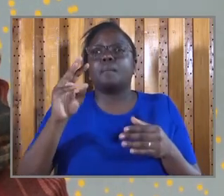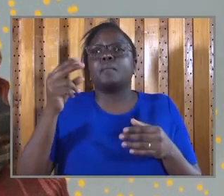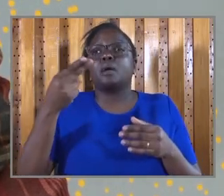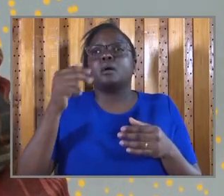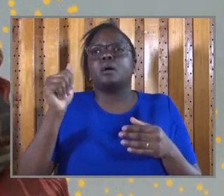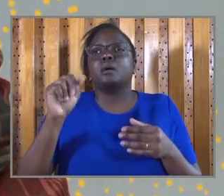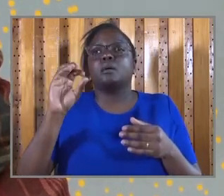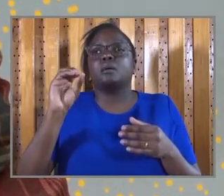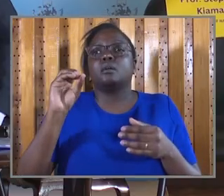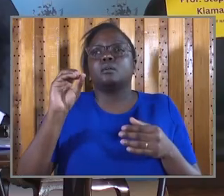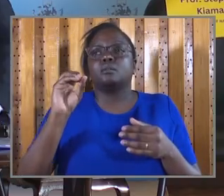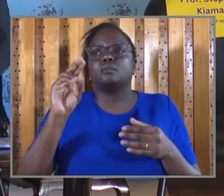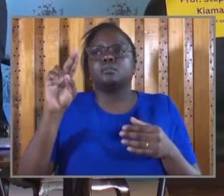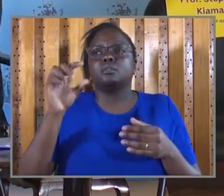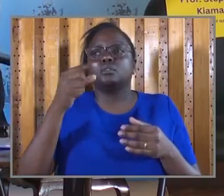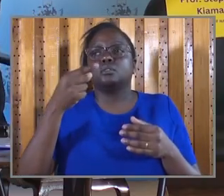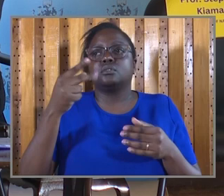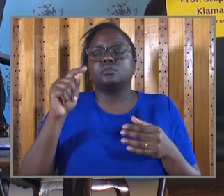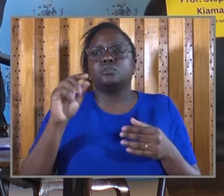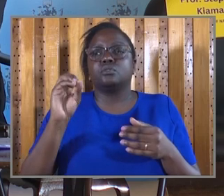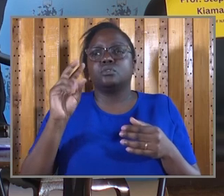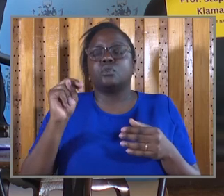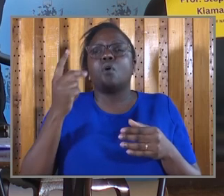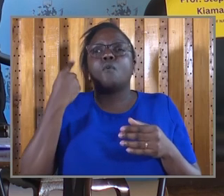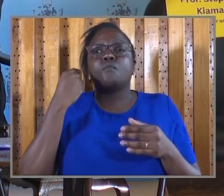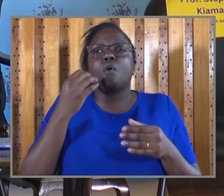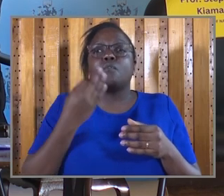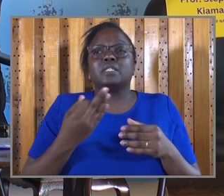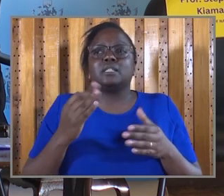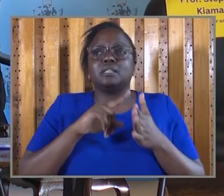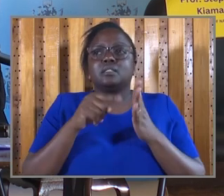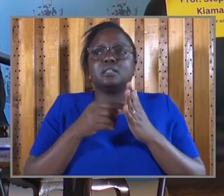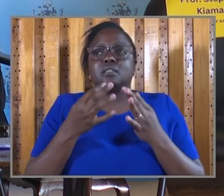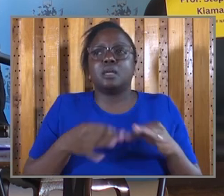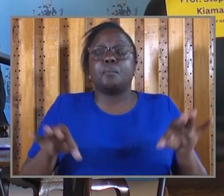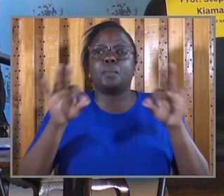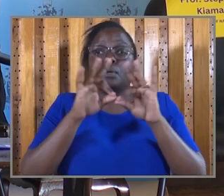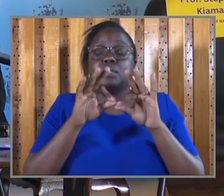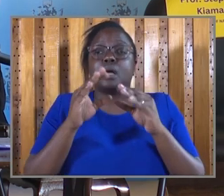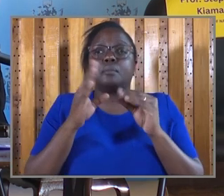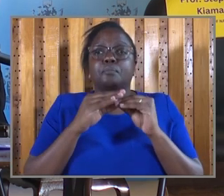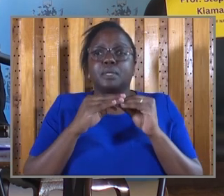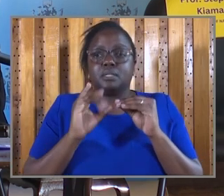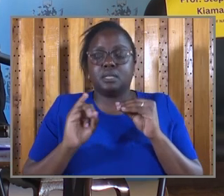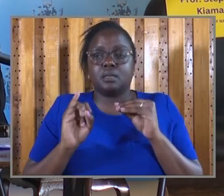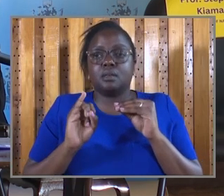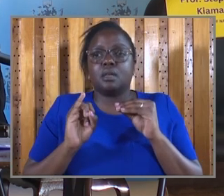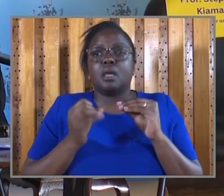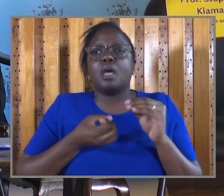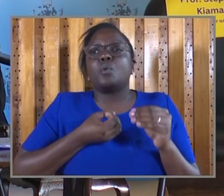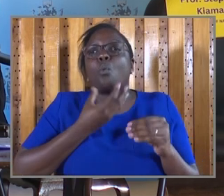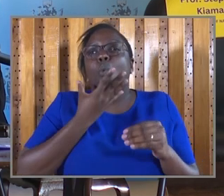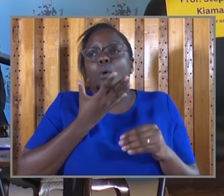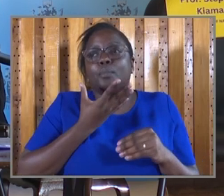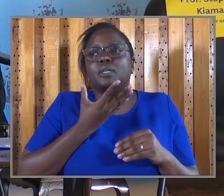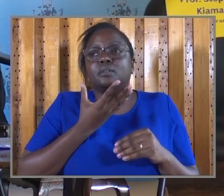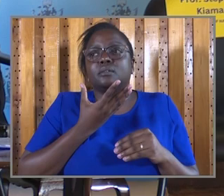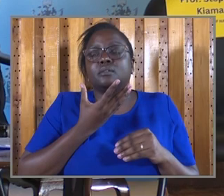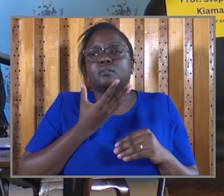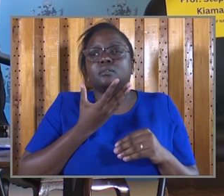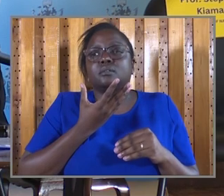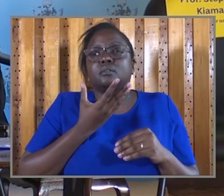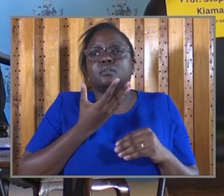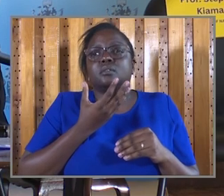Hutchinson, for facilitating this important meeting, and warmly. You saw she was doing it very well, so